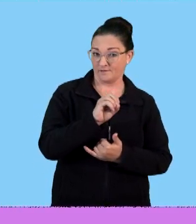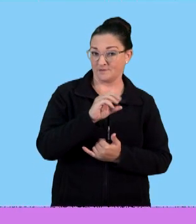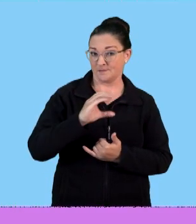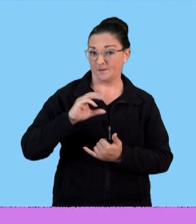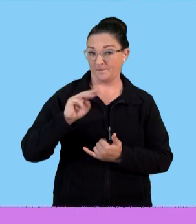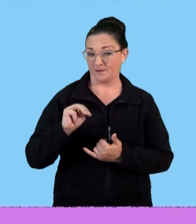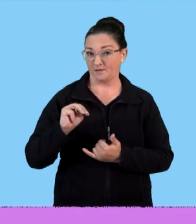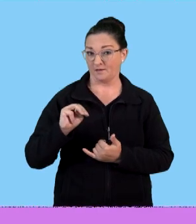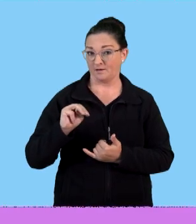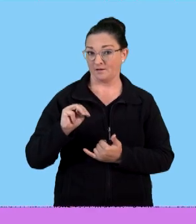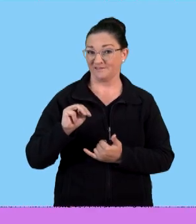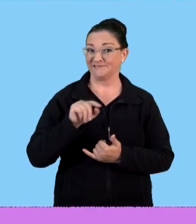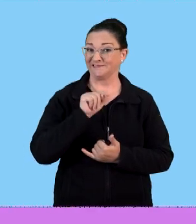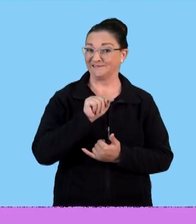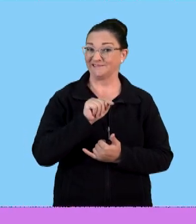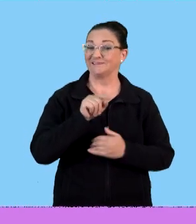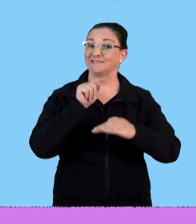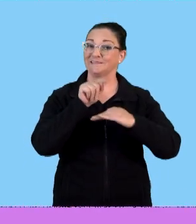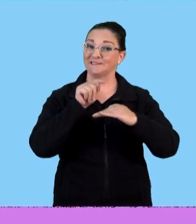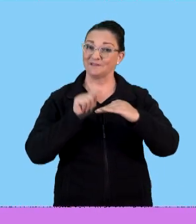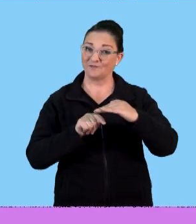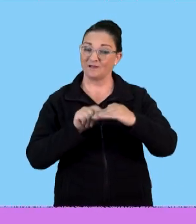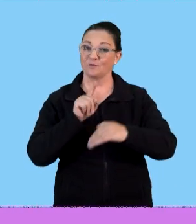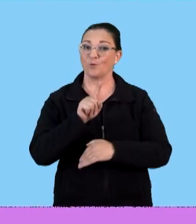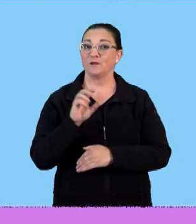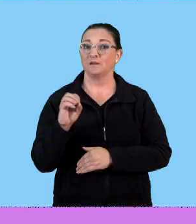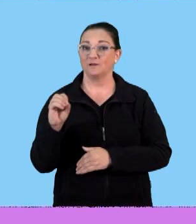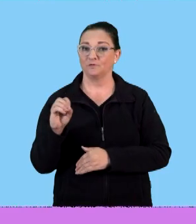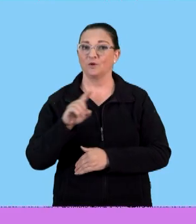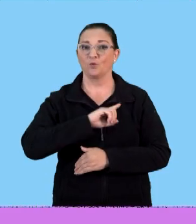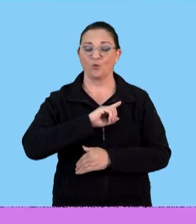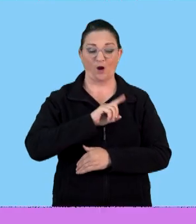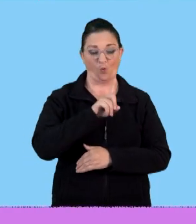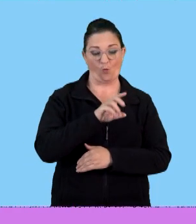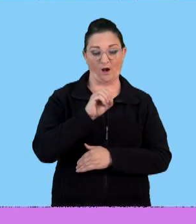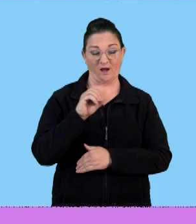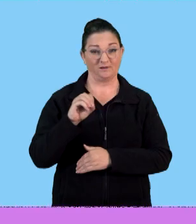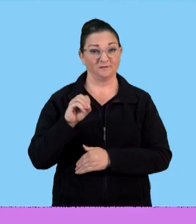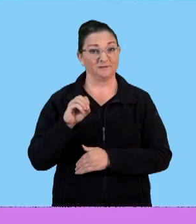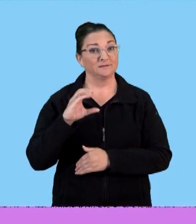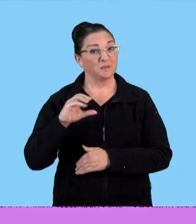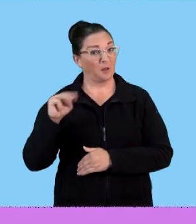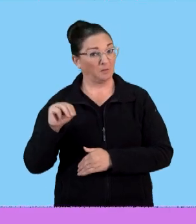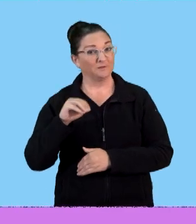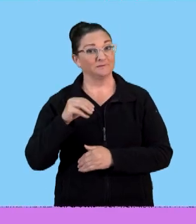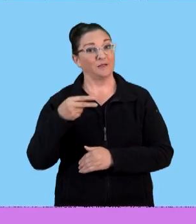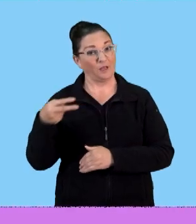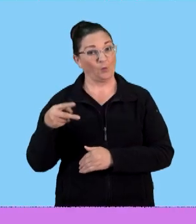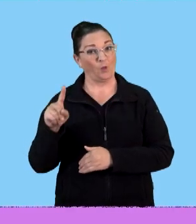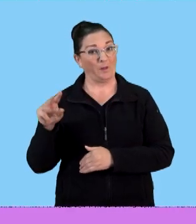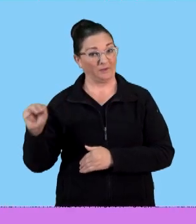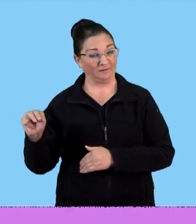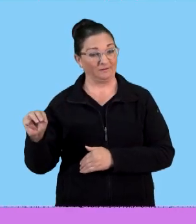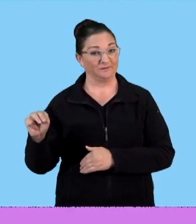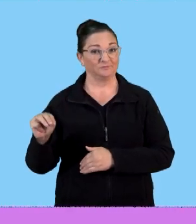3,150 centimeters. And I'll divide this answer by 100 because 100 centimeters equals 1 meter. So therefore, I'll divide it